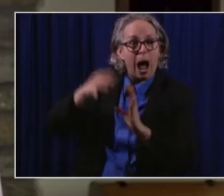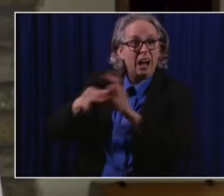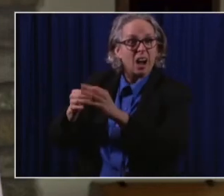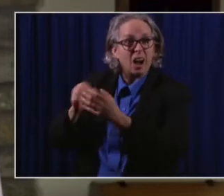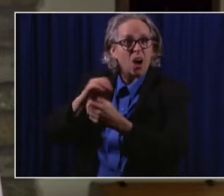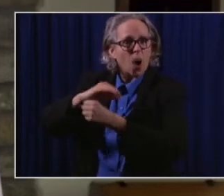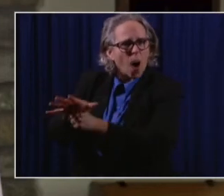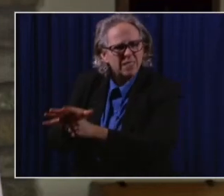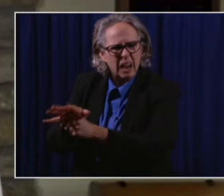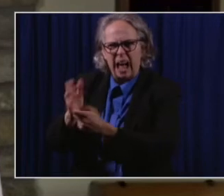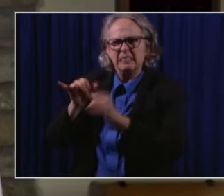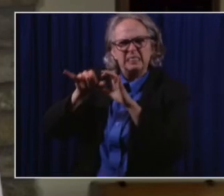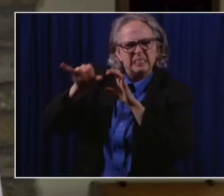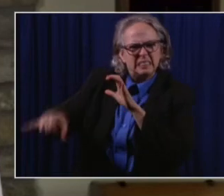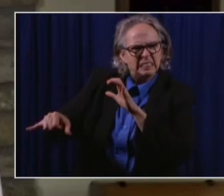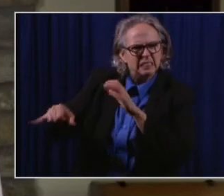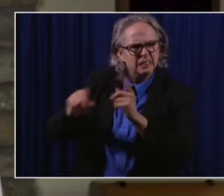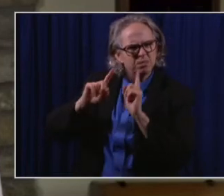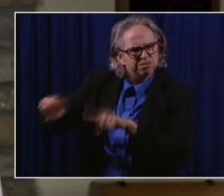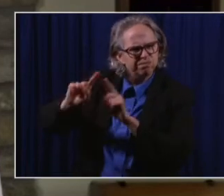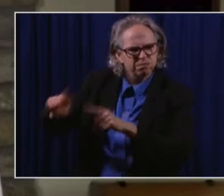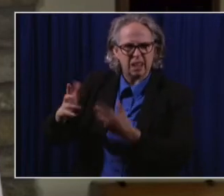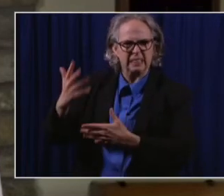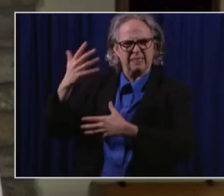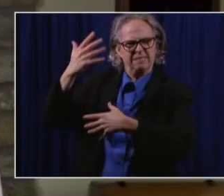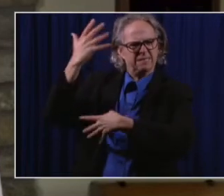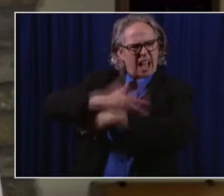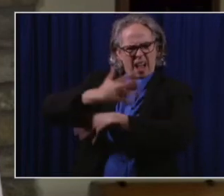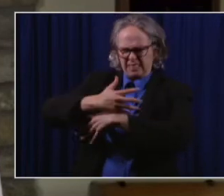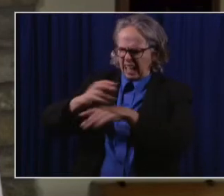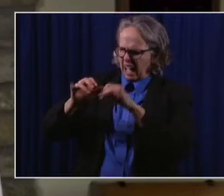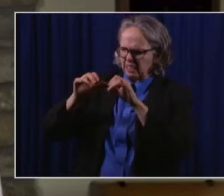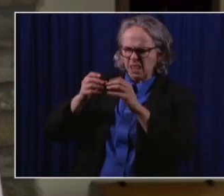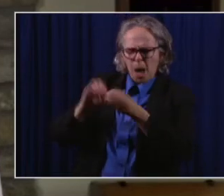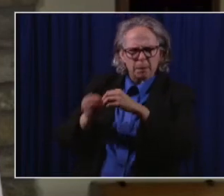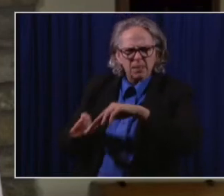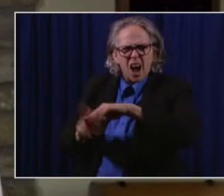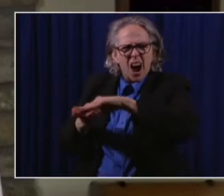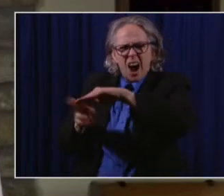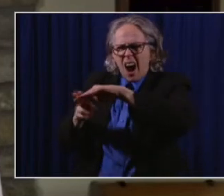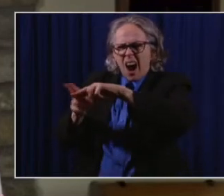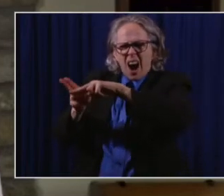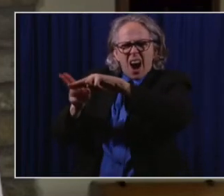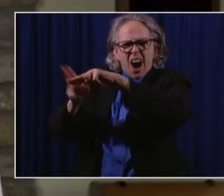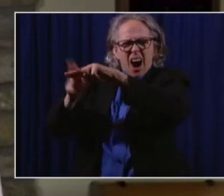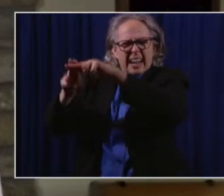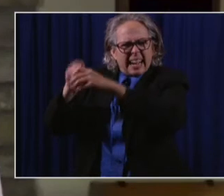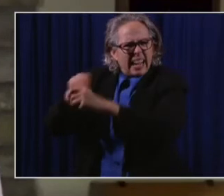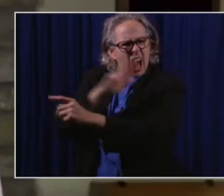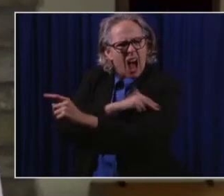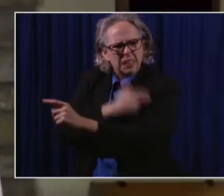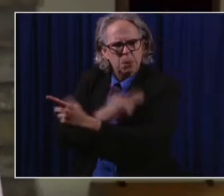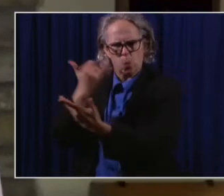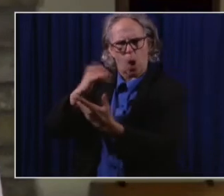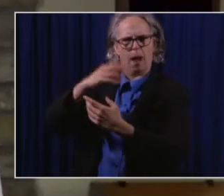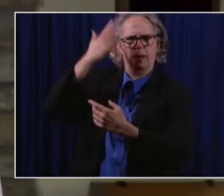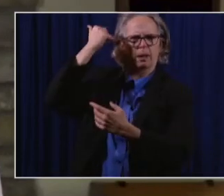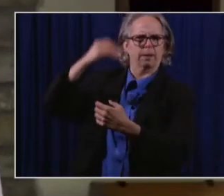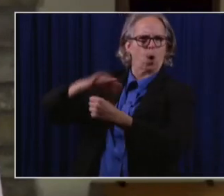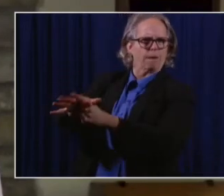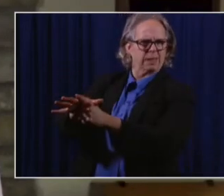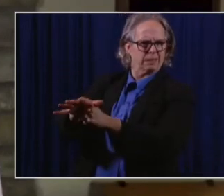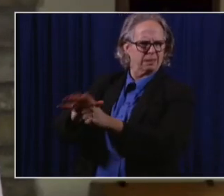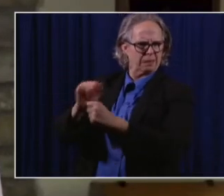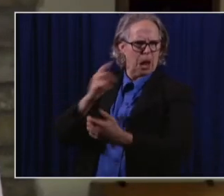least 5 consecutive days in the number of new hospitalizations due to COVID, and this again is over the last 3 weeks.